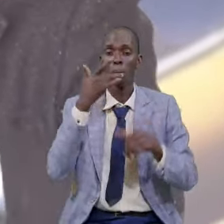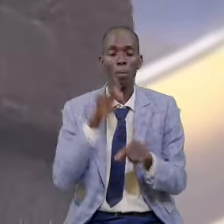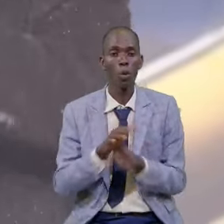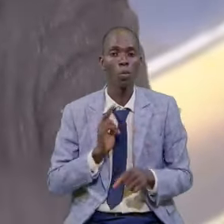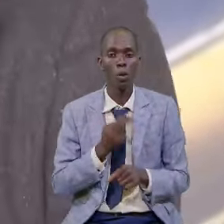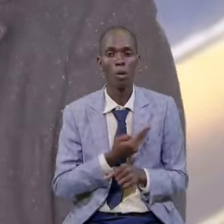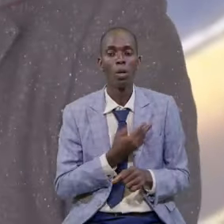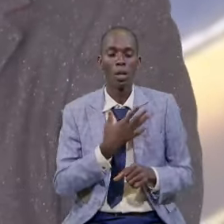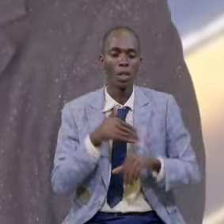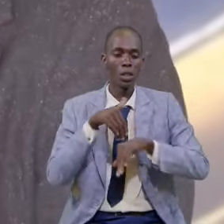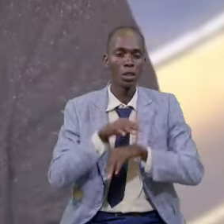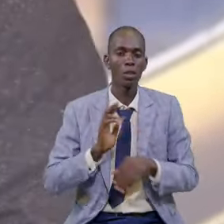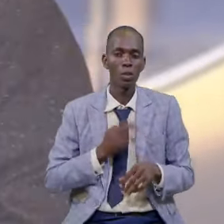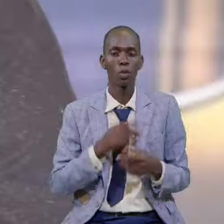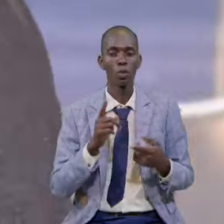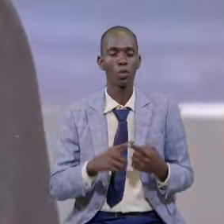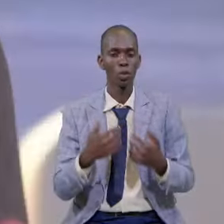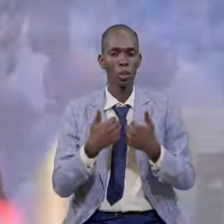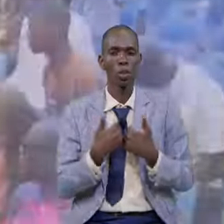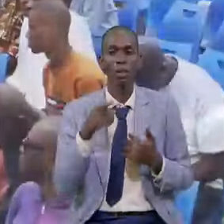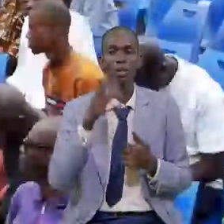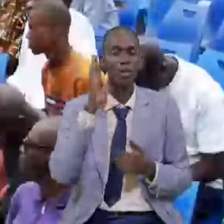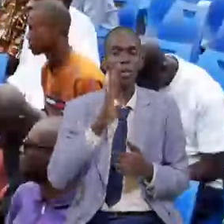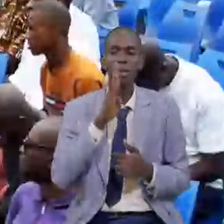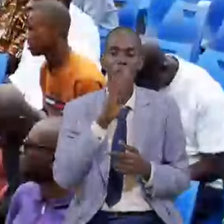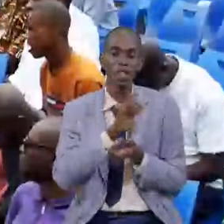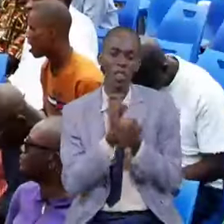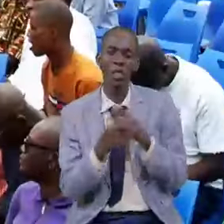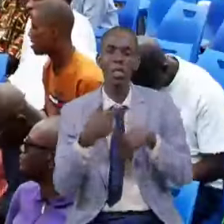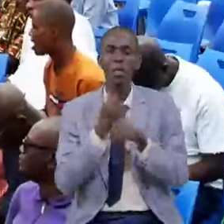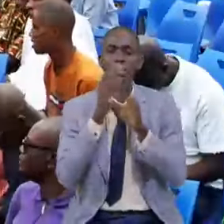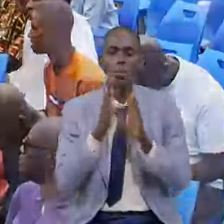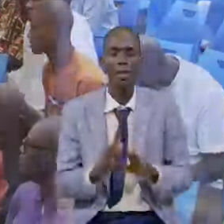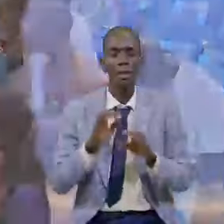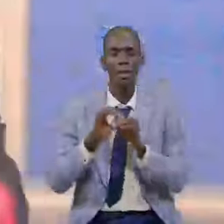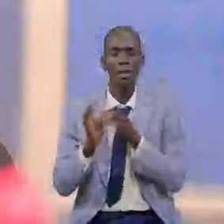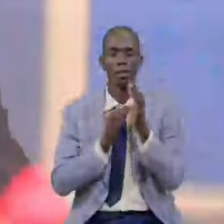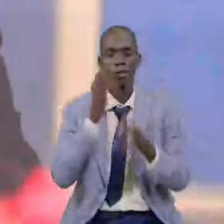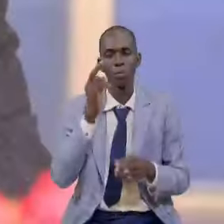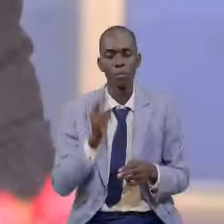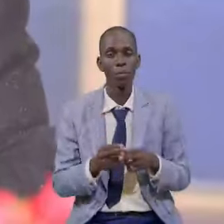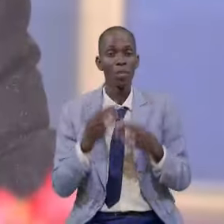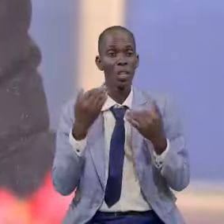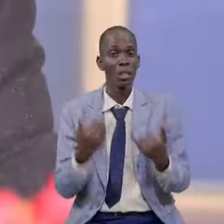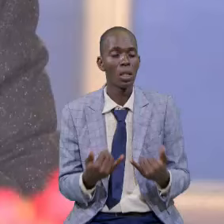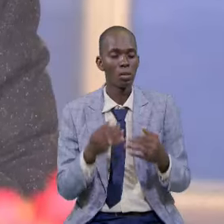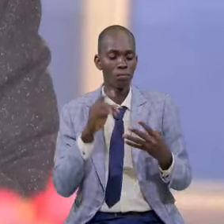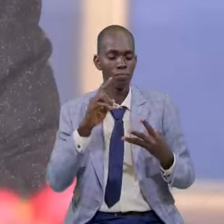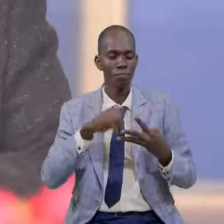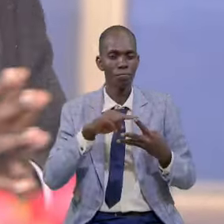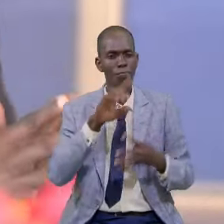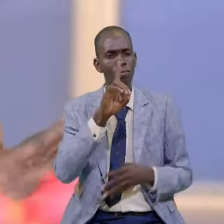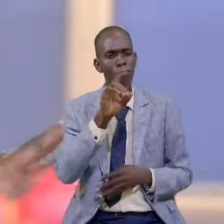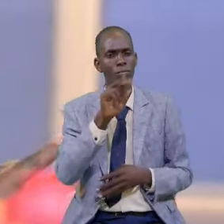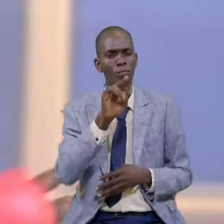us to make. You will be a change maker in Jesus' name. Now, David, talk to me about yourself.